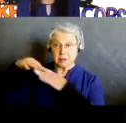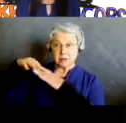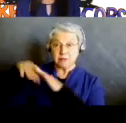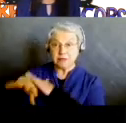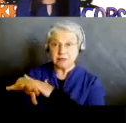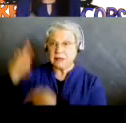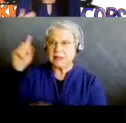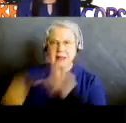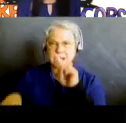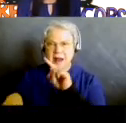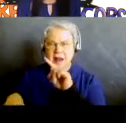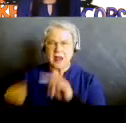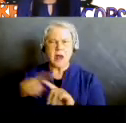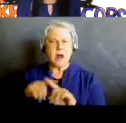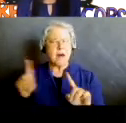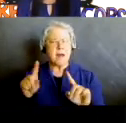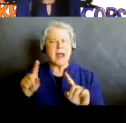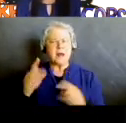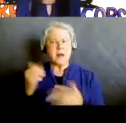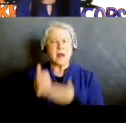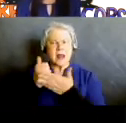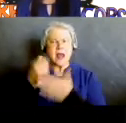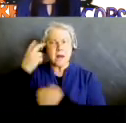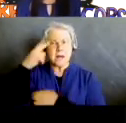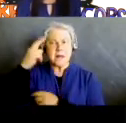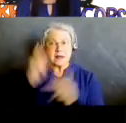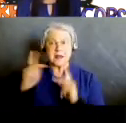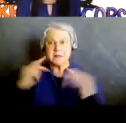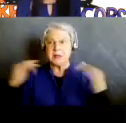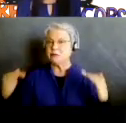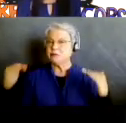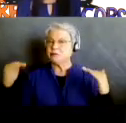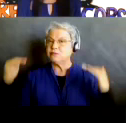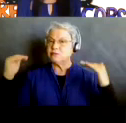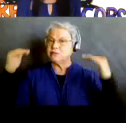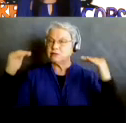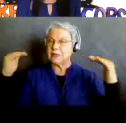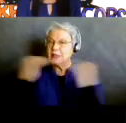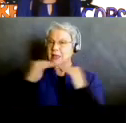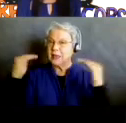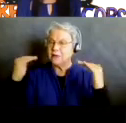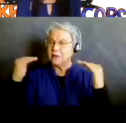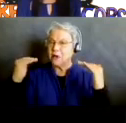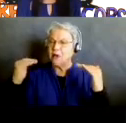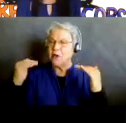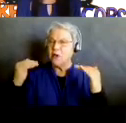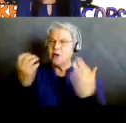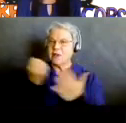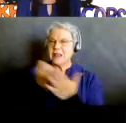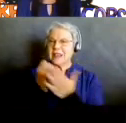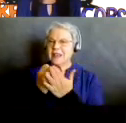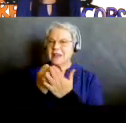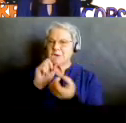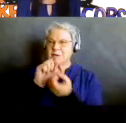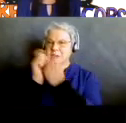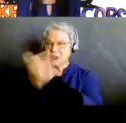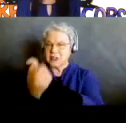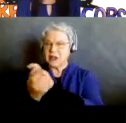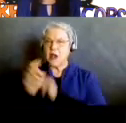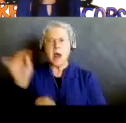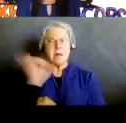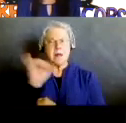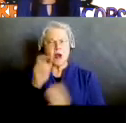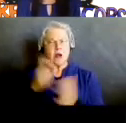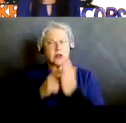together. But at the same time, it also admitted before Congress that NAFTA would